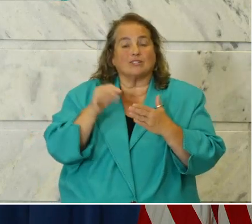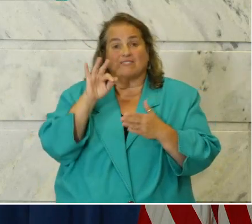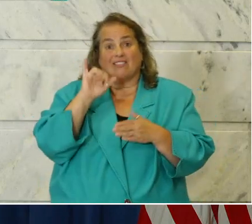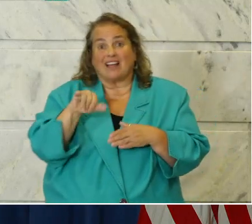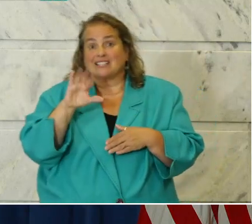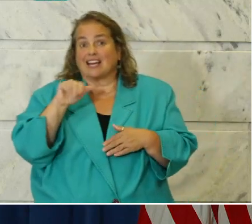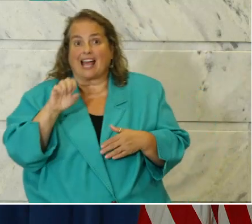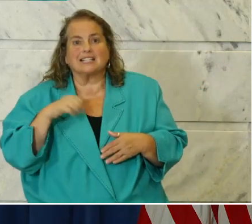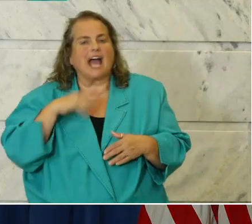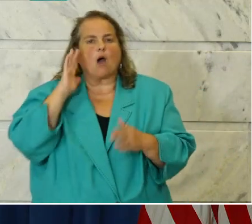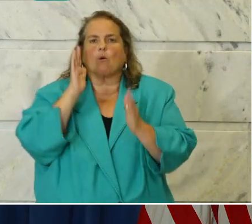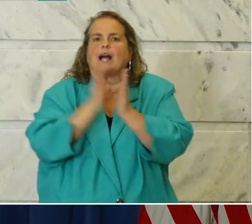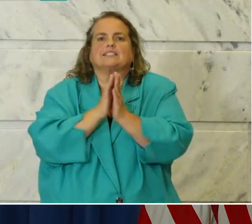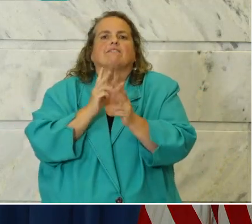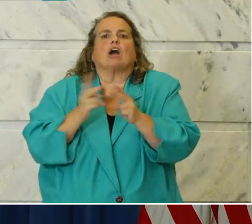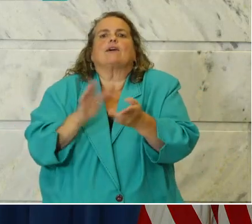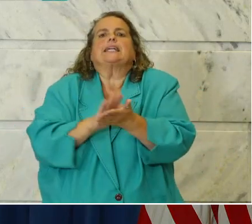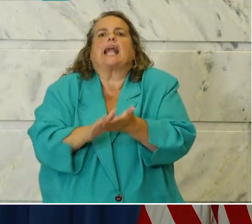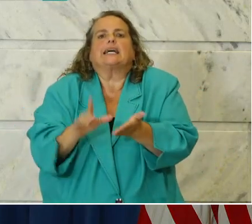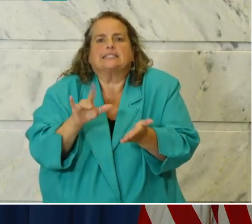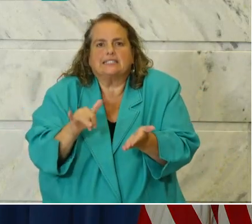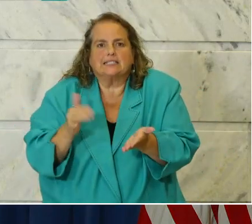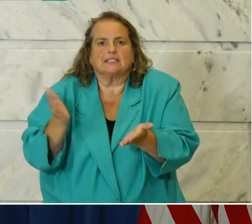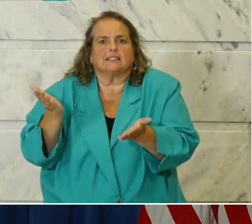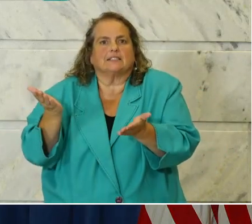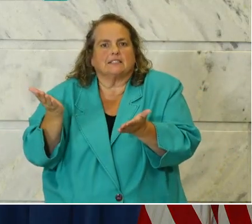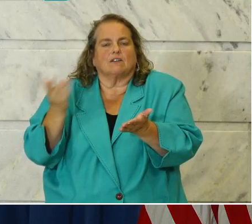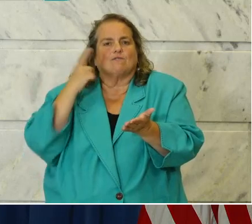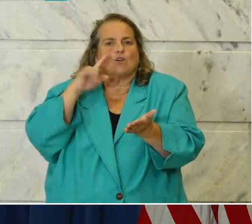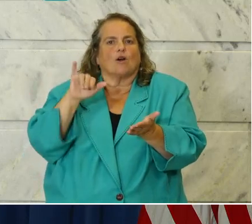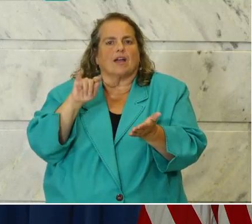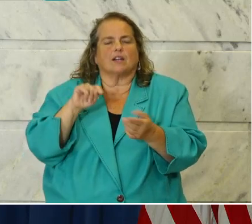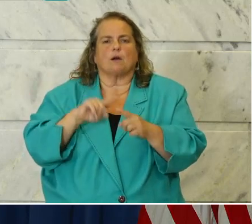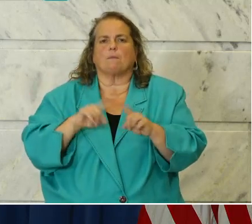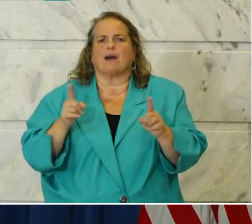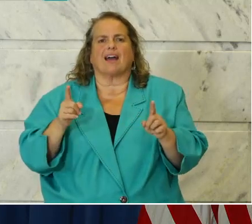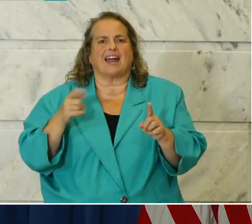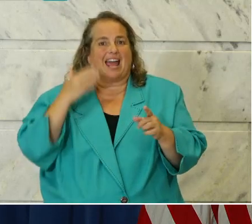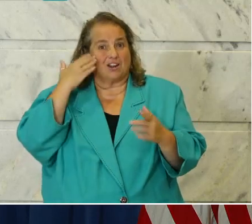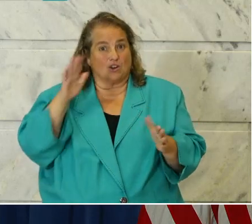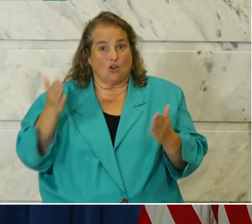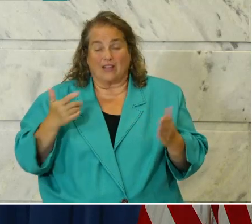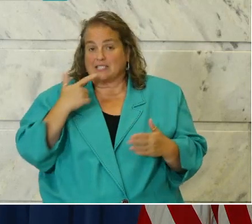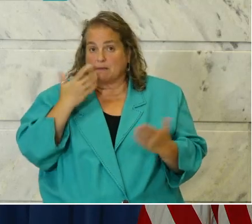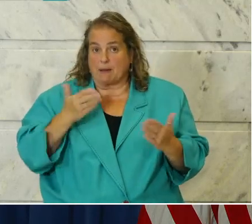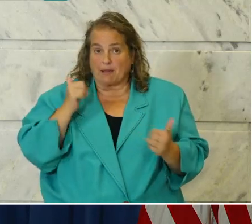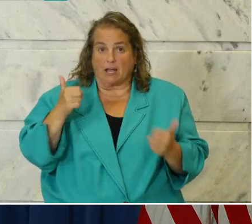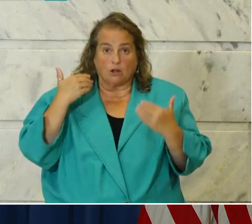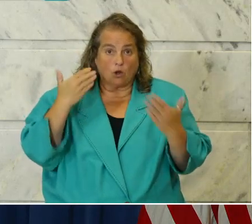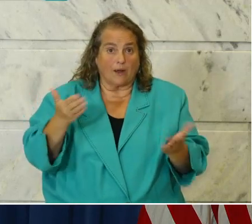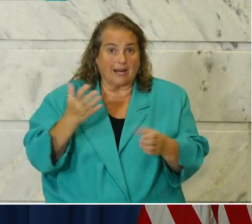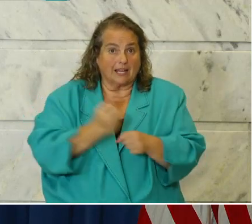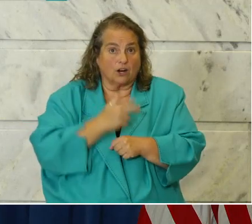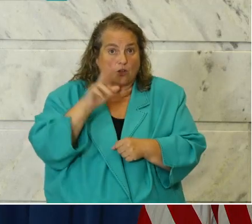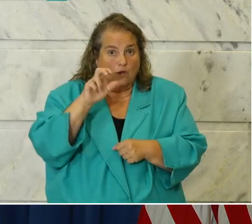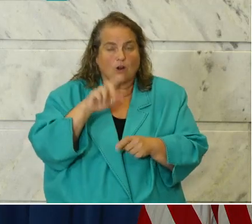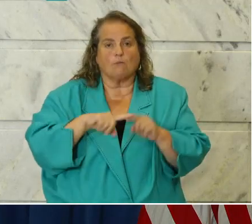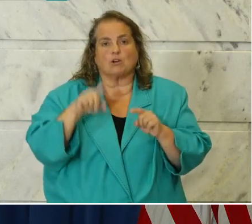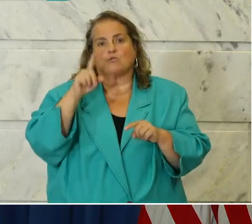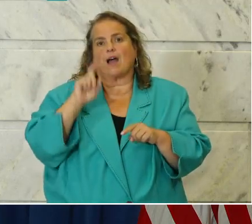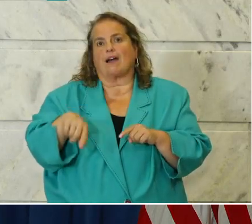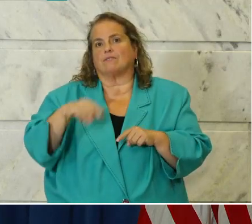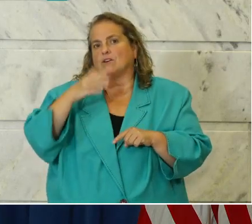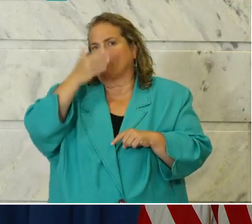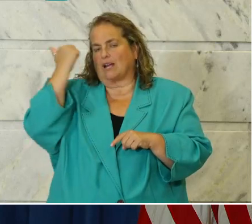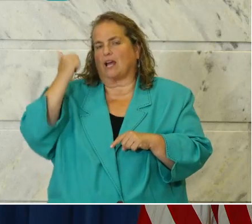legal, I'll ask very, very nicely for it. We've heard that maybe you can go ahead and get the $300, but you have to forego the possibility